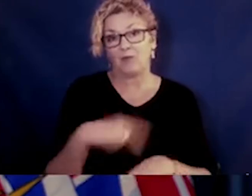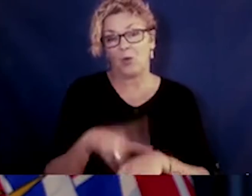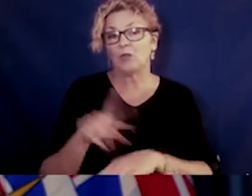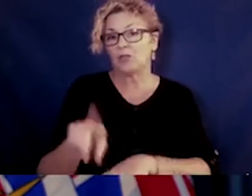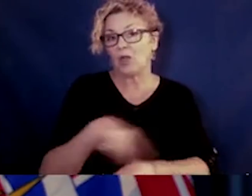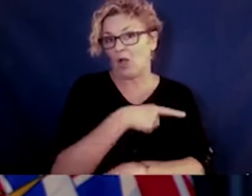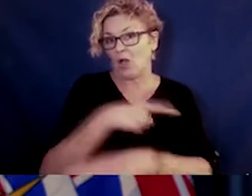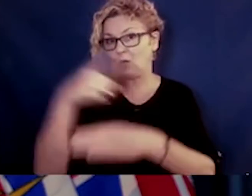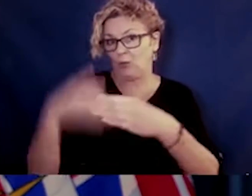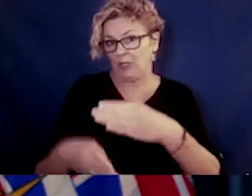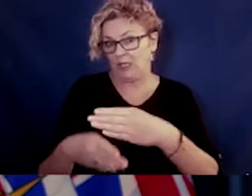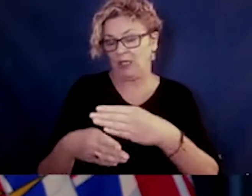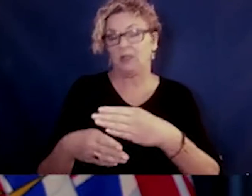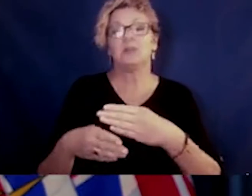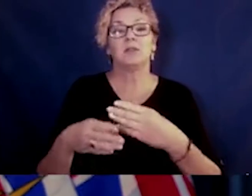We currently have